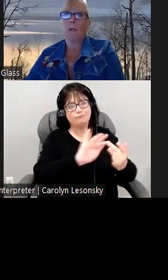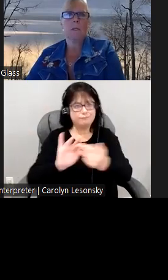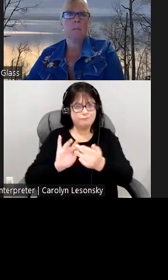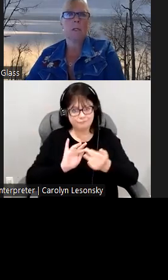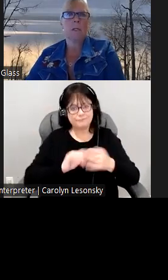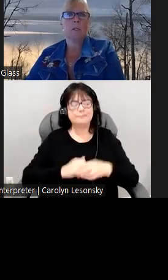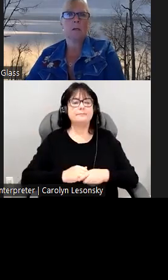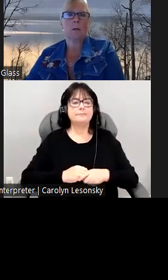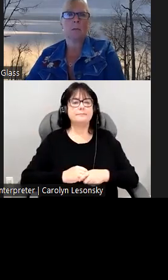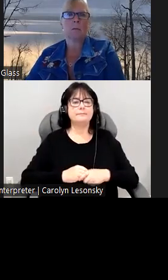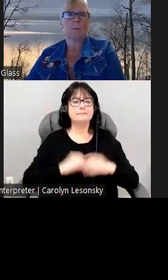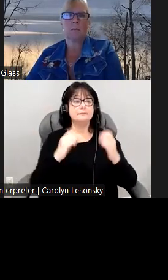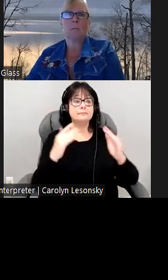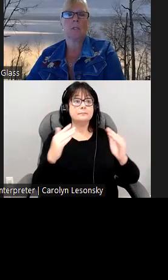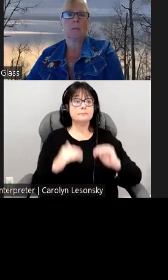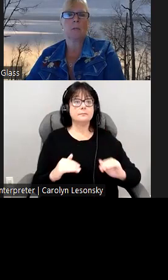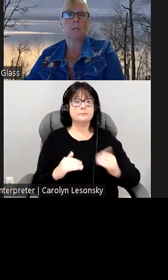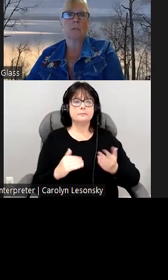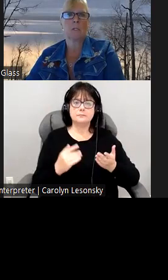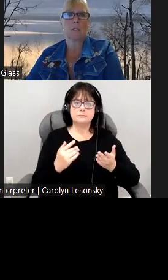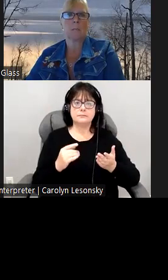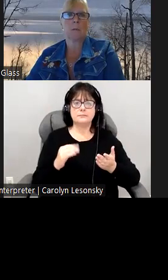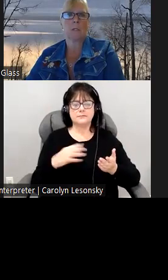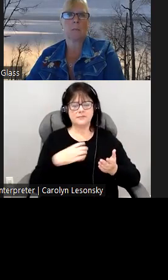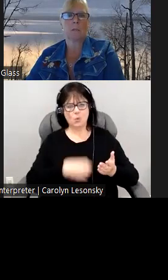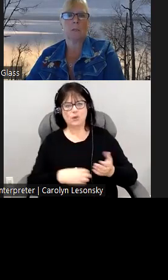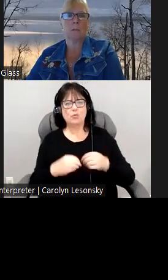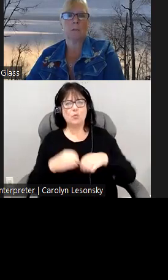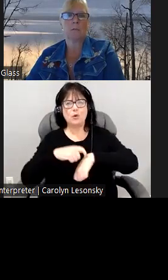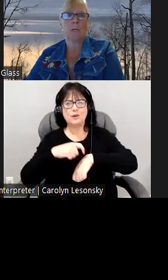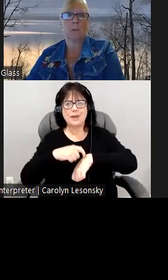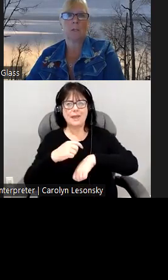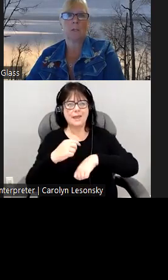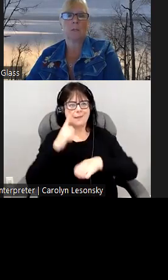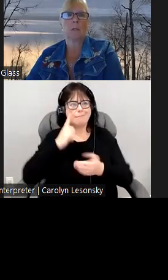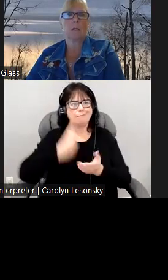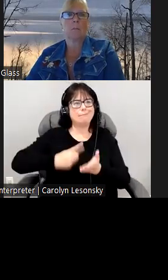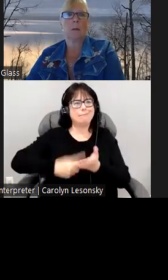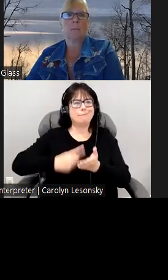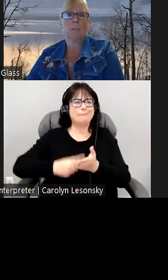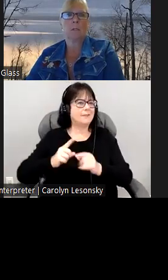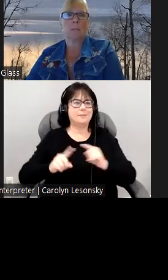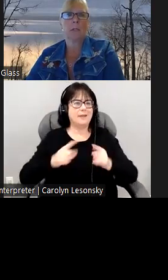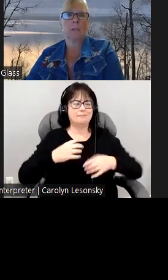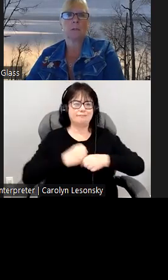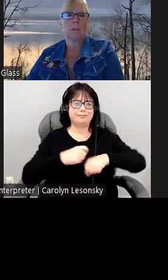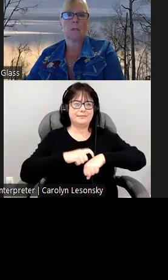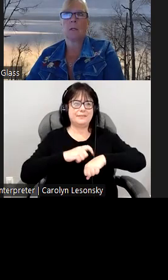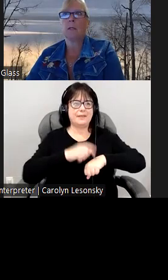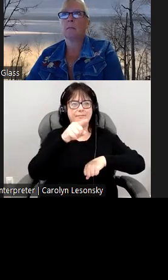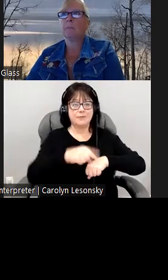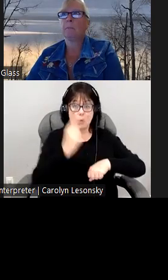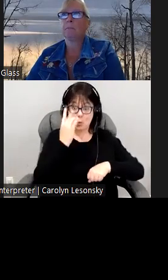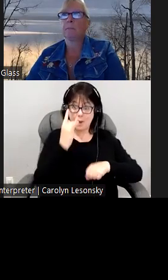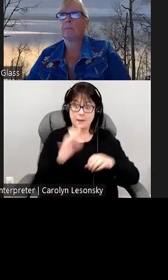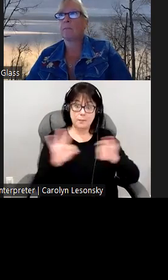Why do we need to pay attention to outcomes? If we had more time, we could have a discussion about this, but in the interest of time, I'm just going to pop up these little points on